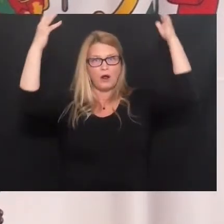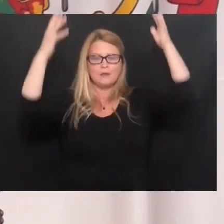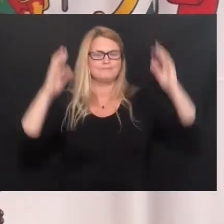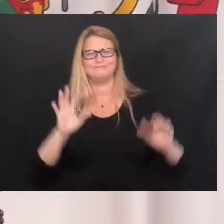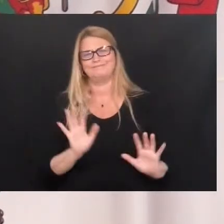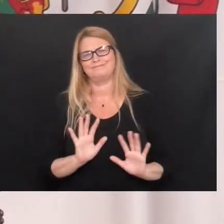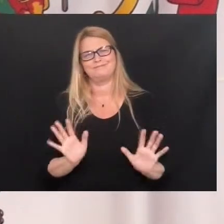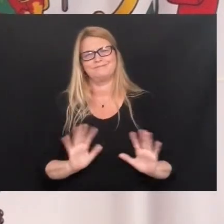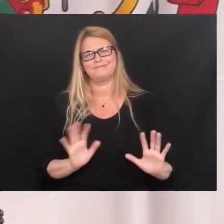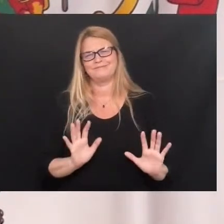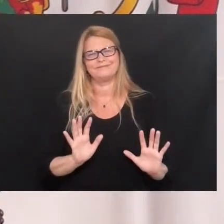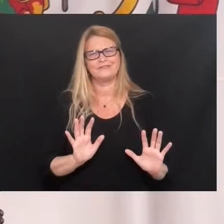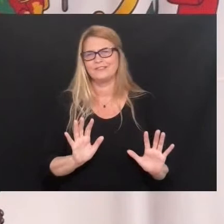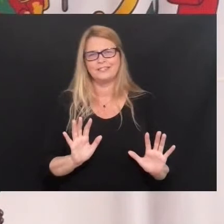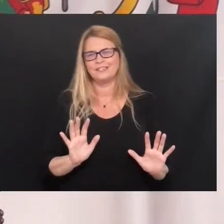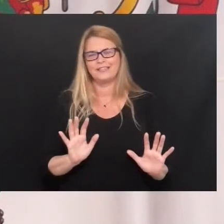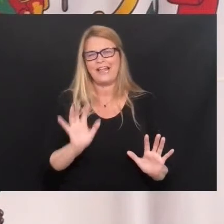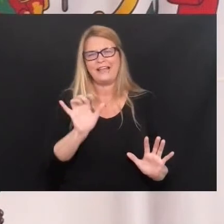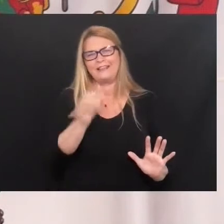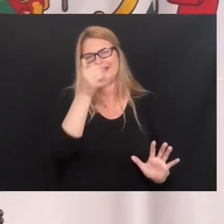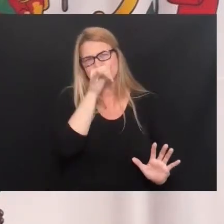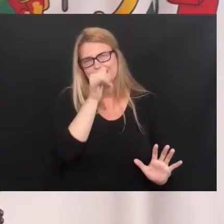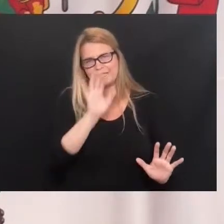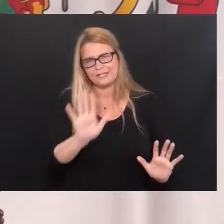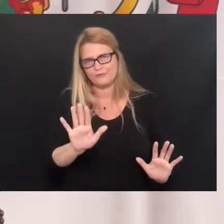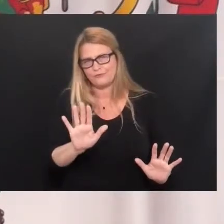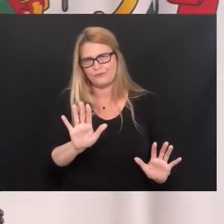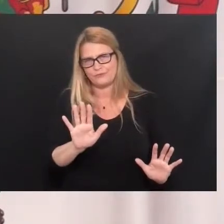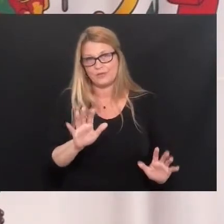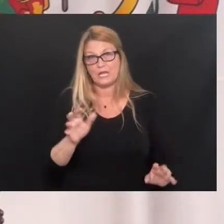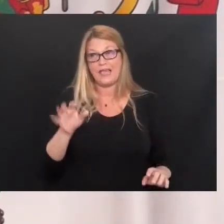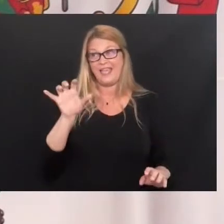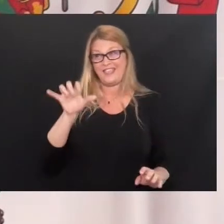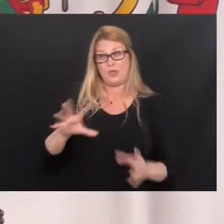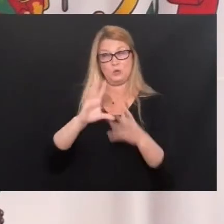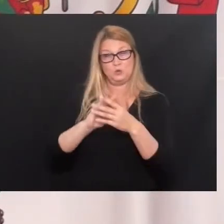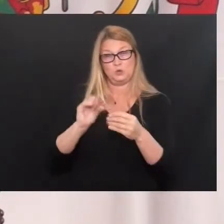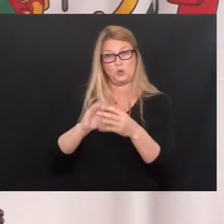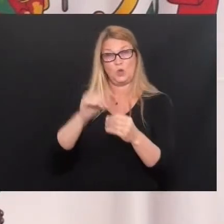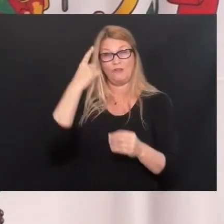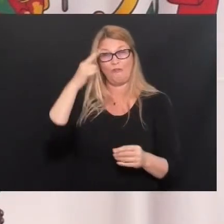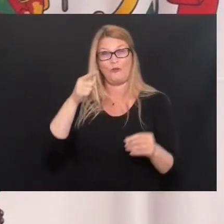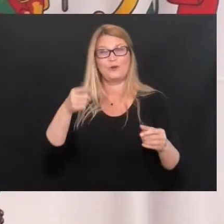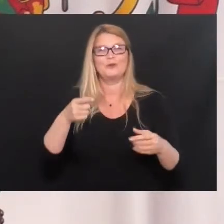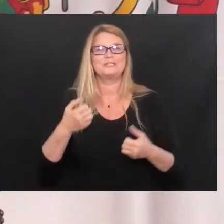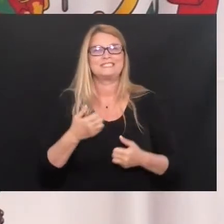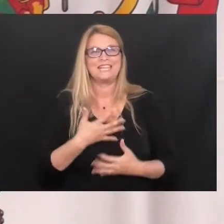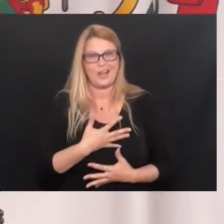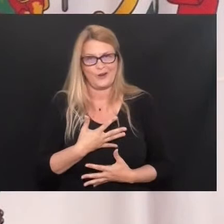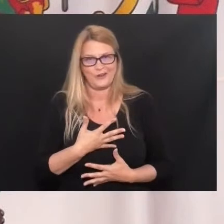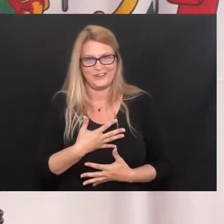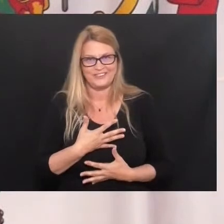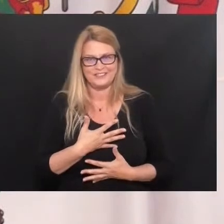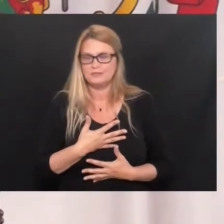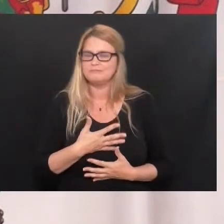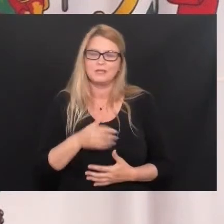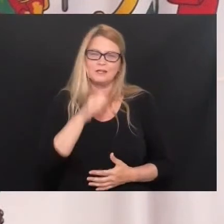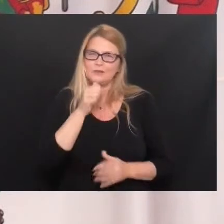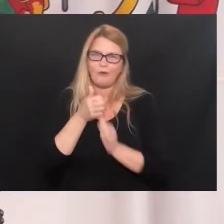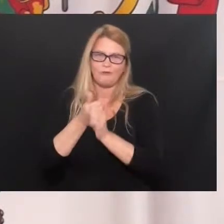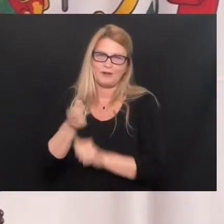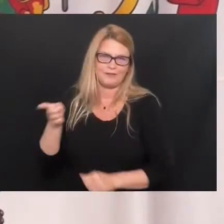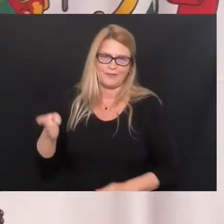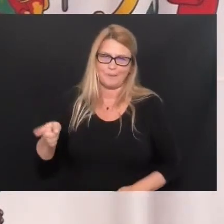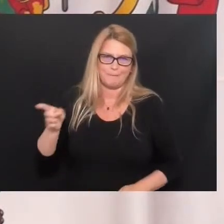may be that anybody scares you with, please don't listen to that